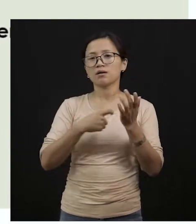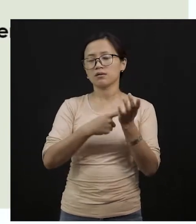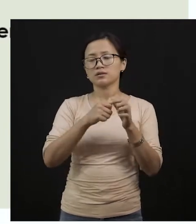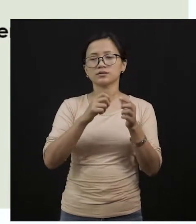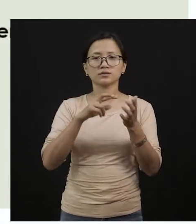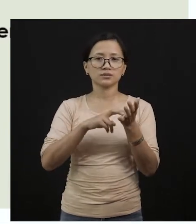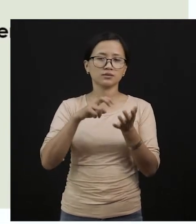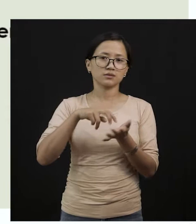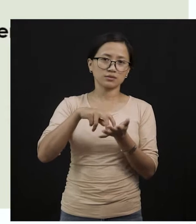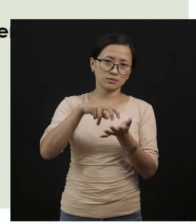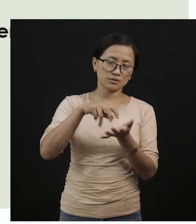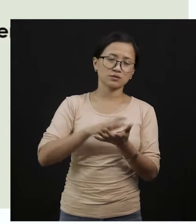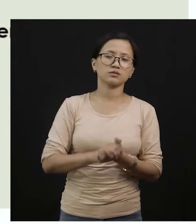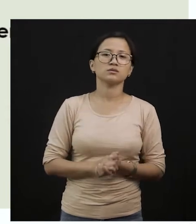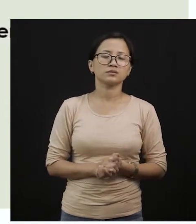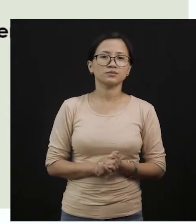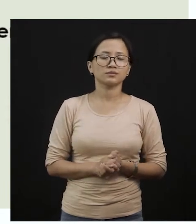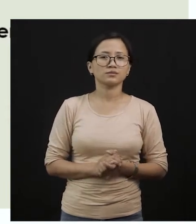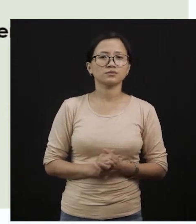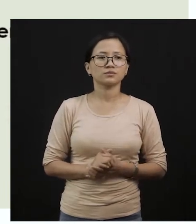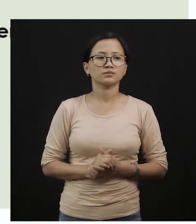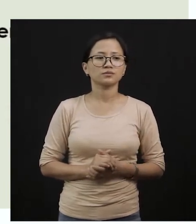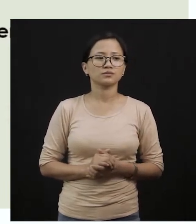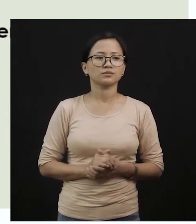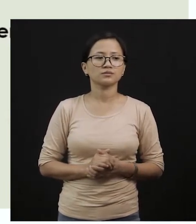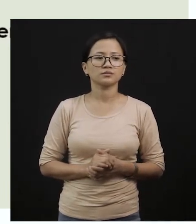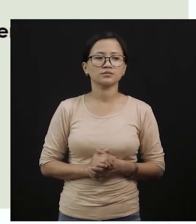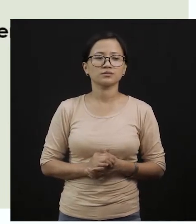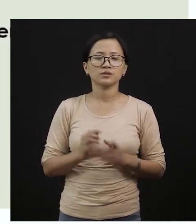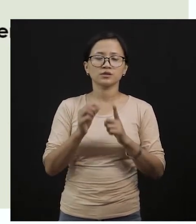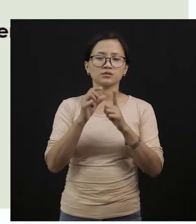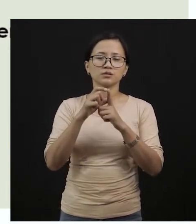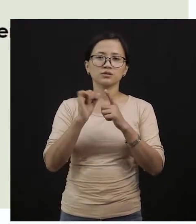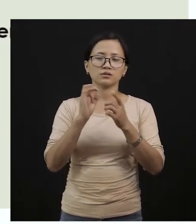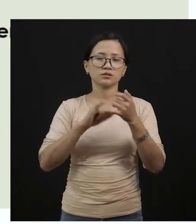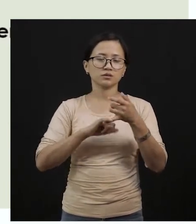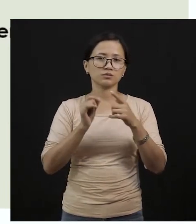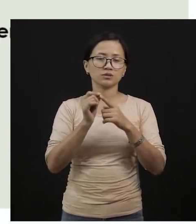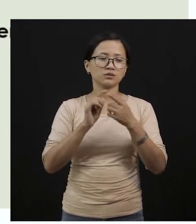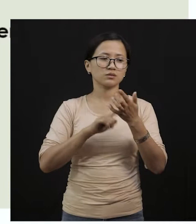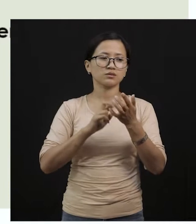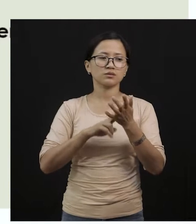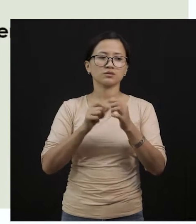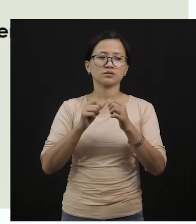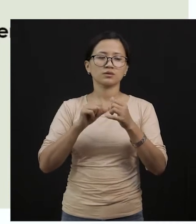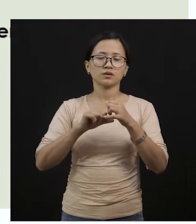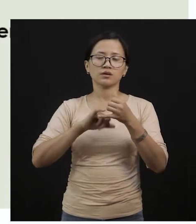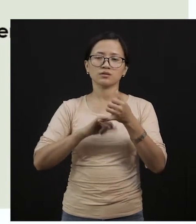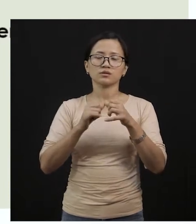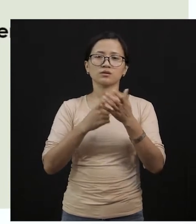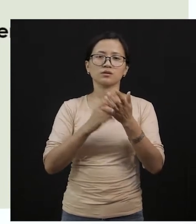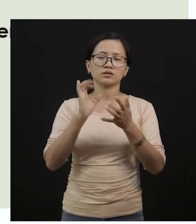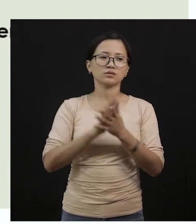Humanity. The human race. Next, dispensary, place where